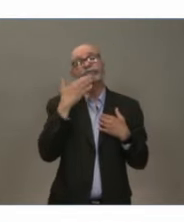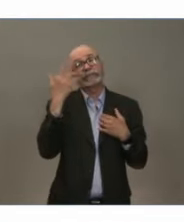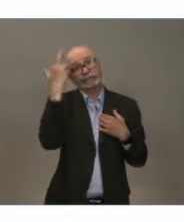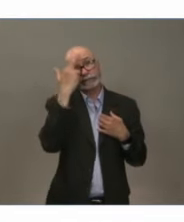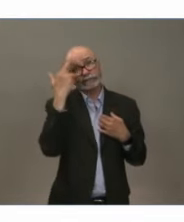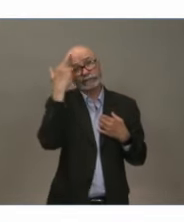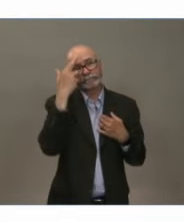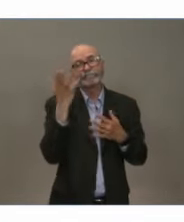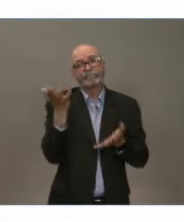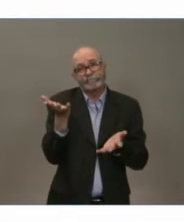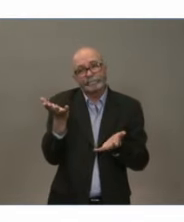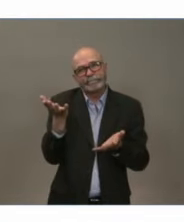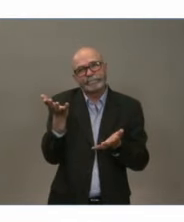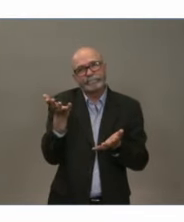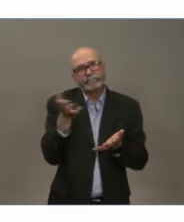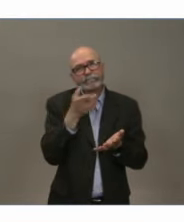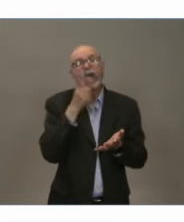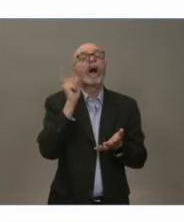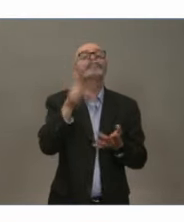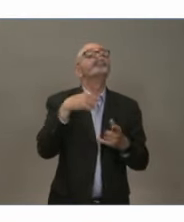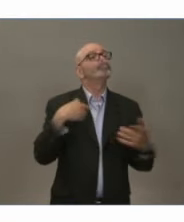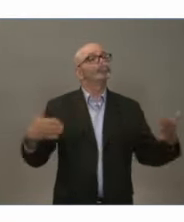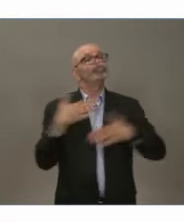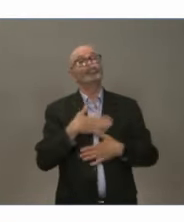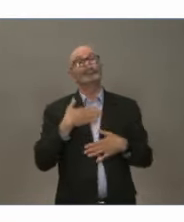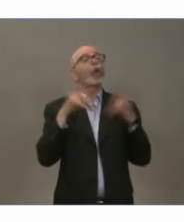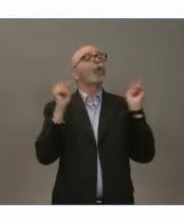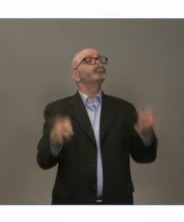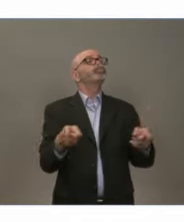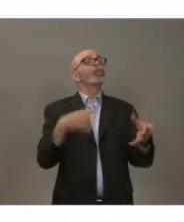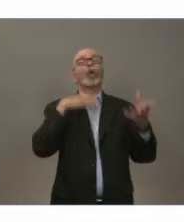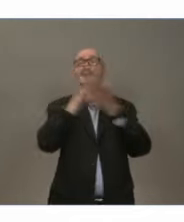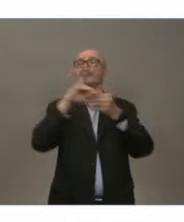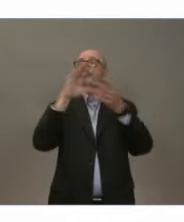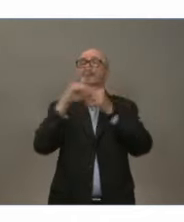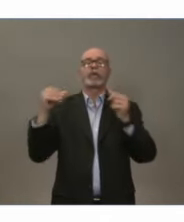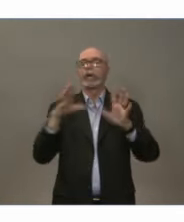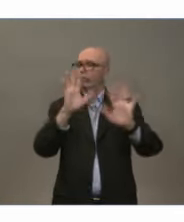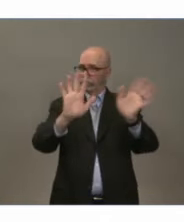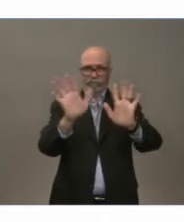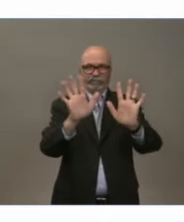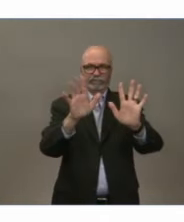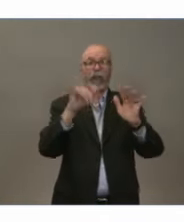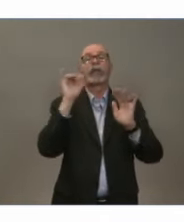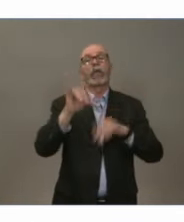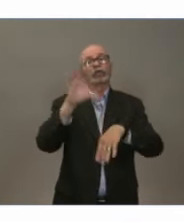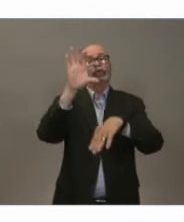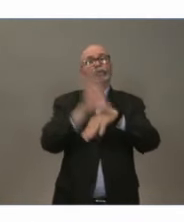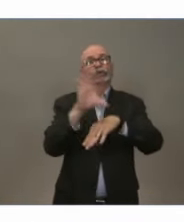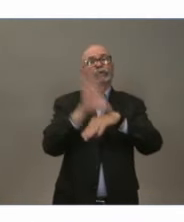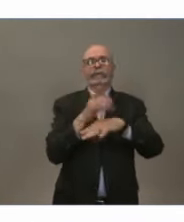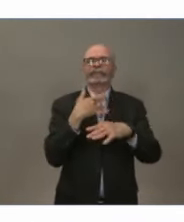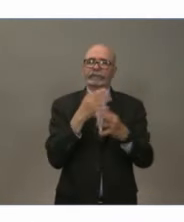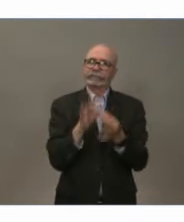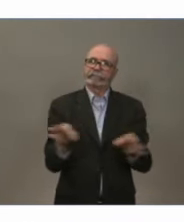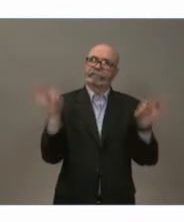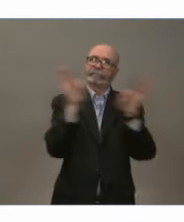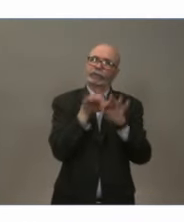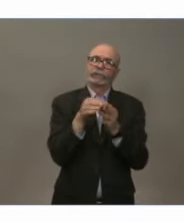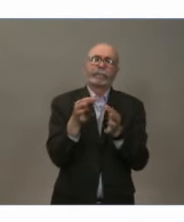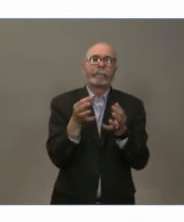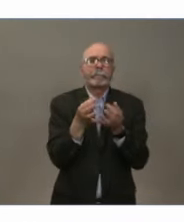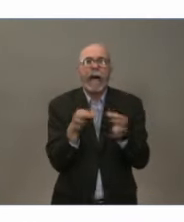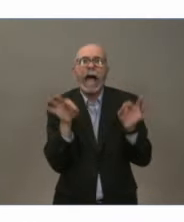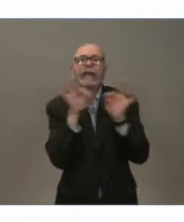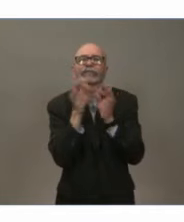a social gathering for them. That for this church is very important for them, and they taken appropriate steps to keep that as